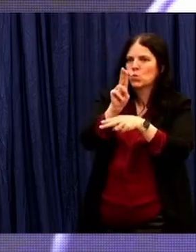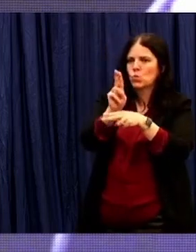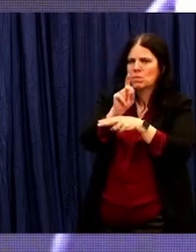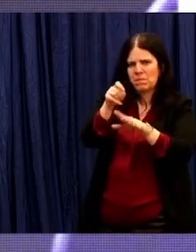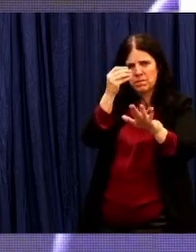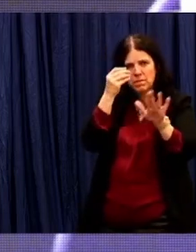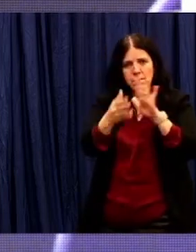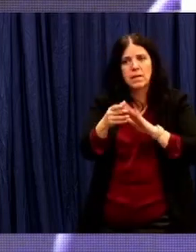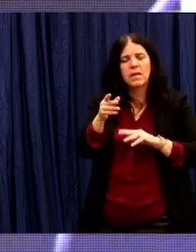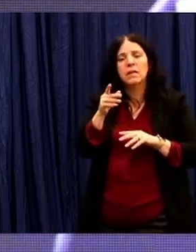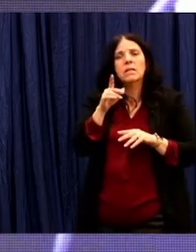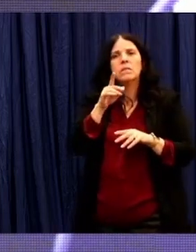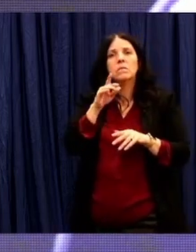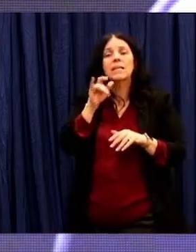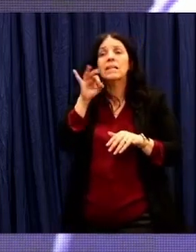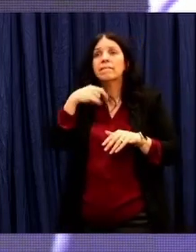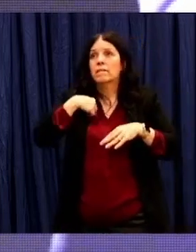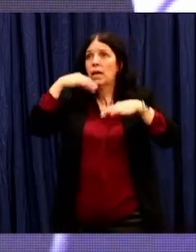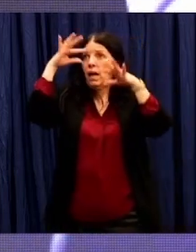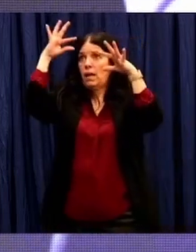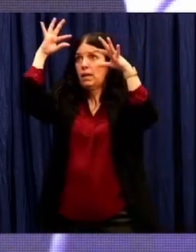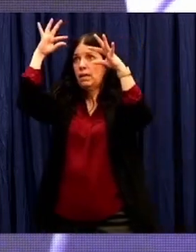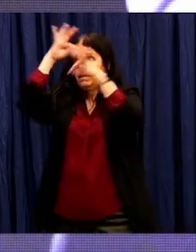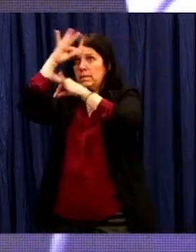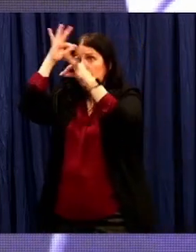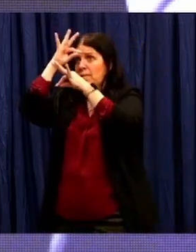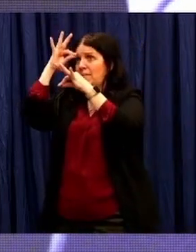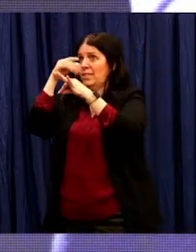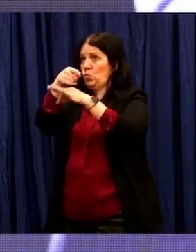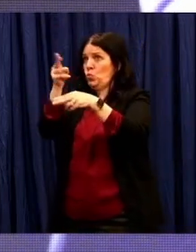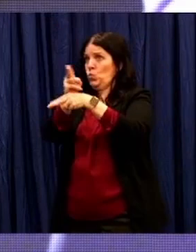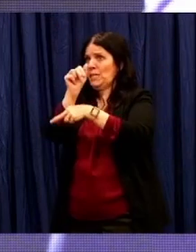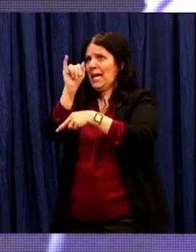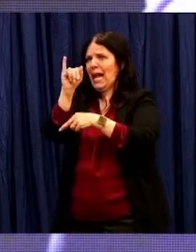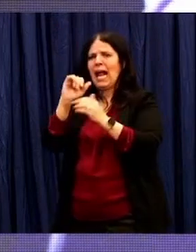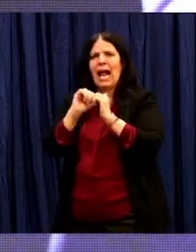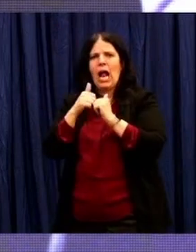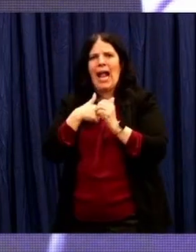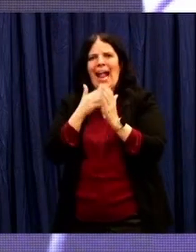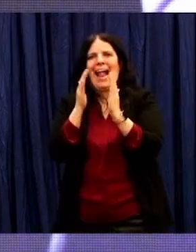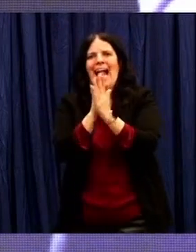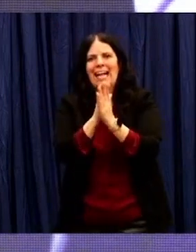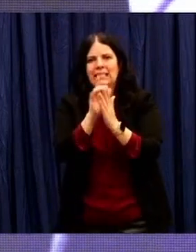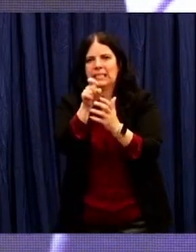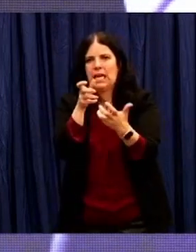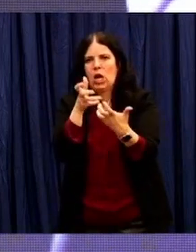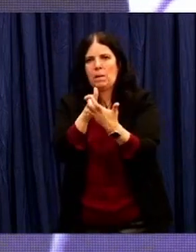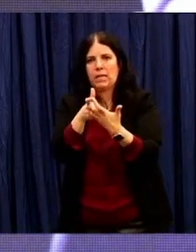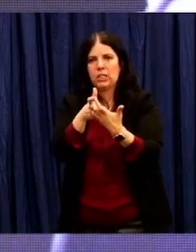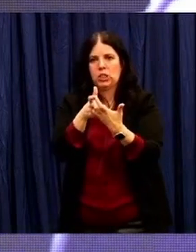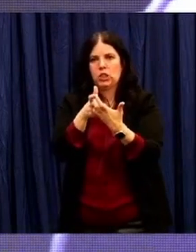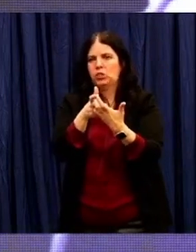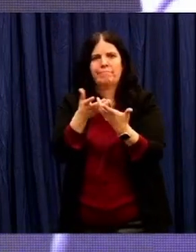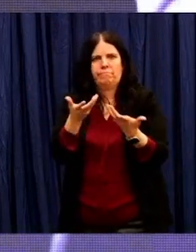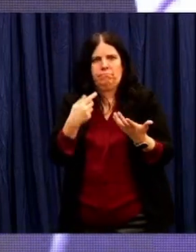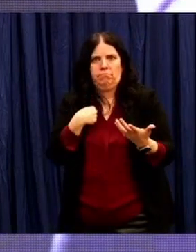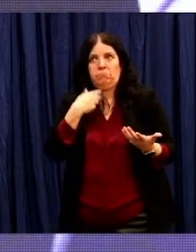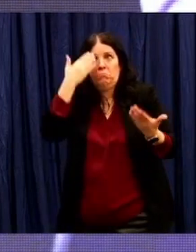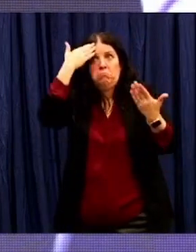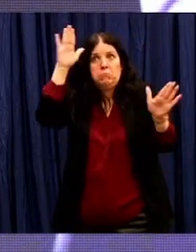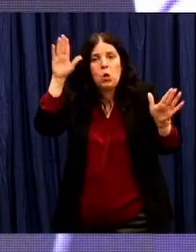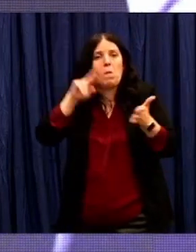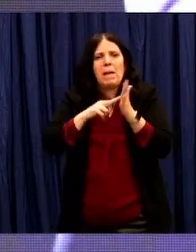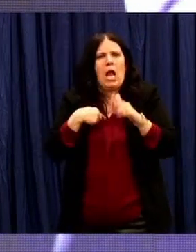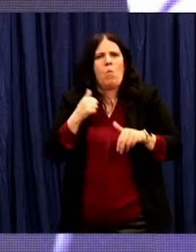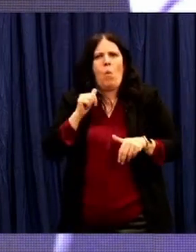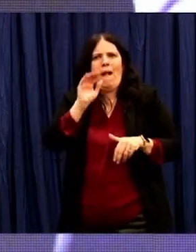into this situation where they might need an accommodation and they don't know to ask for it because they don't know the tool is being used on them